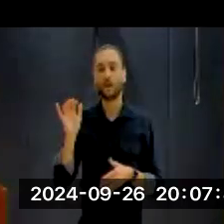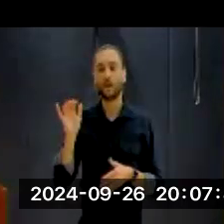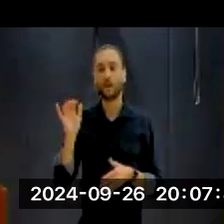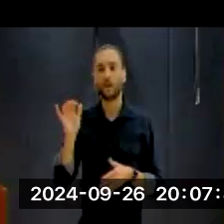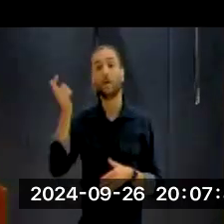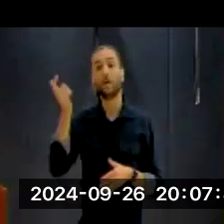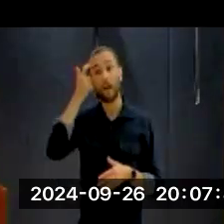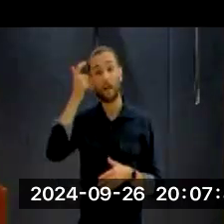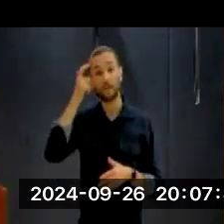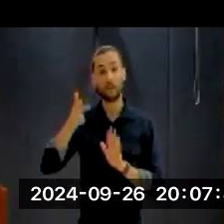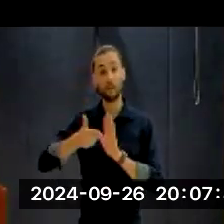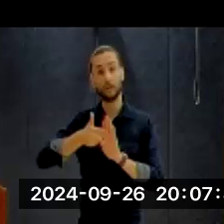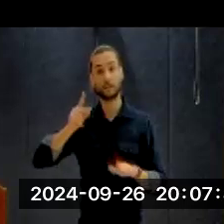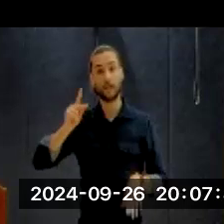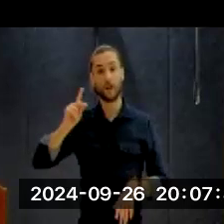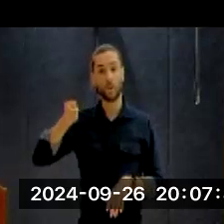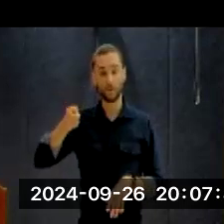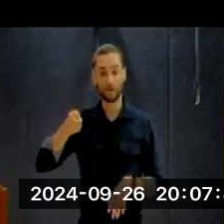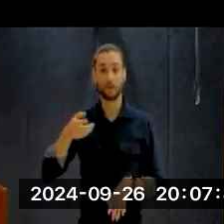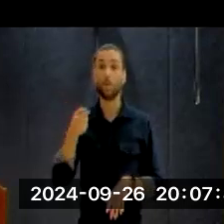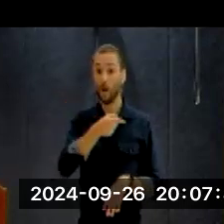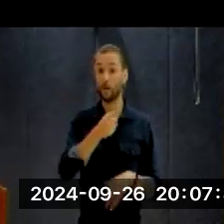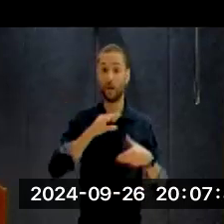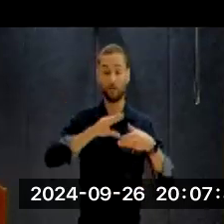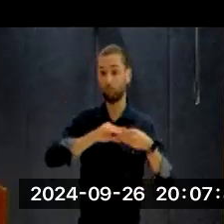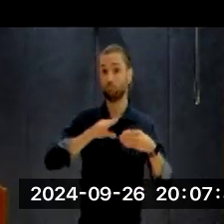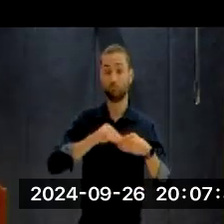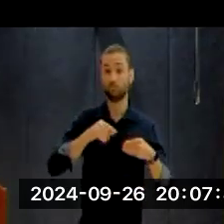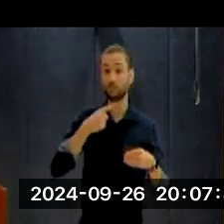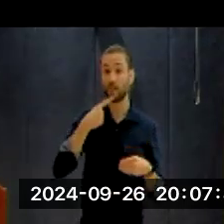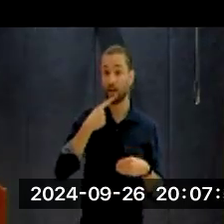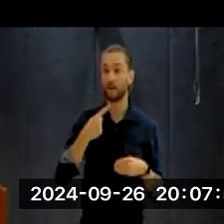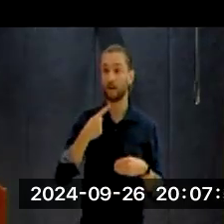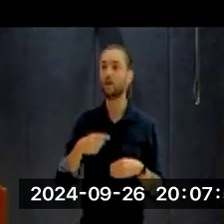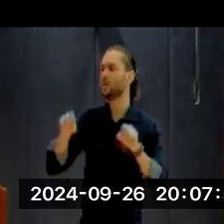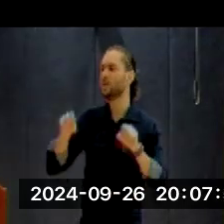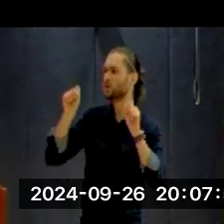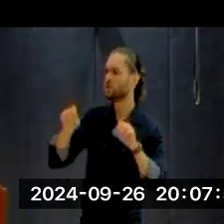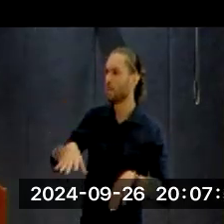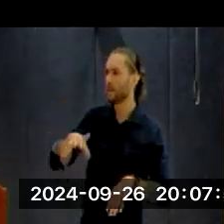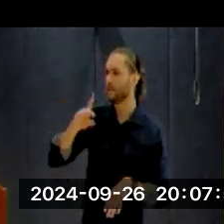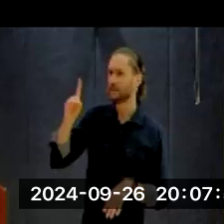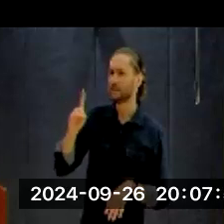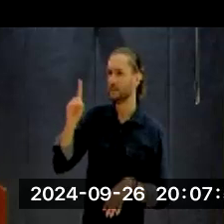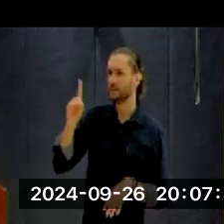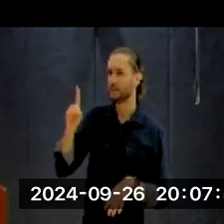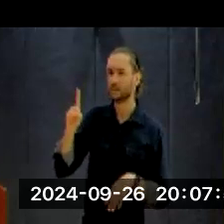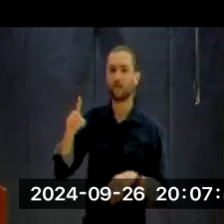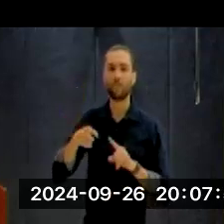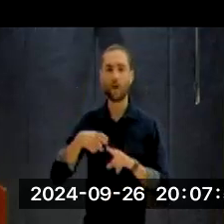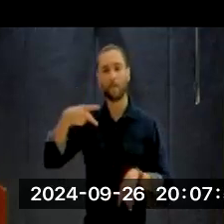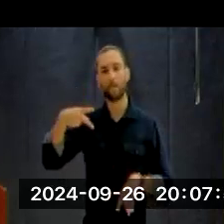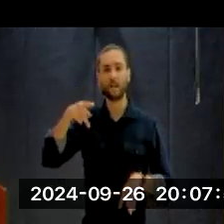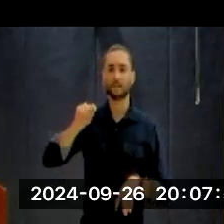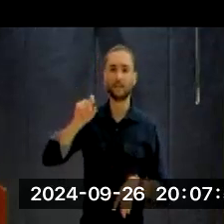mental diagnoses. And what they told me is they wanted to drop the D from the PTSD